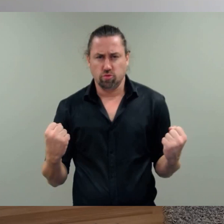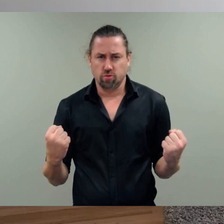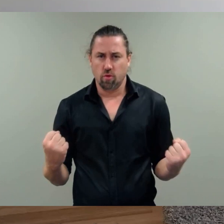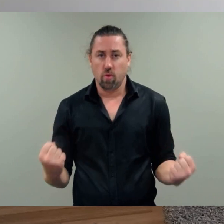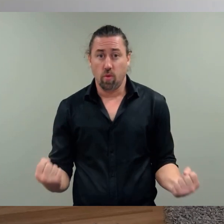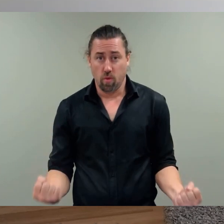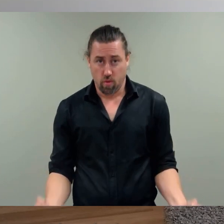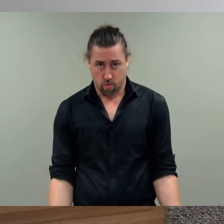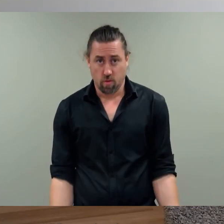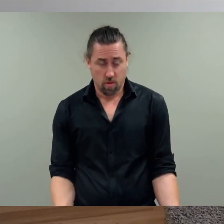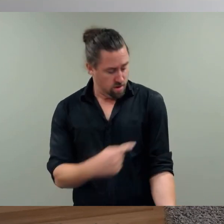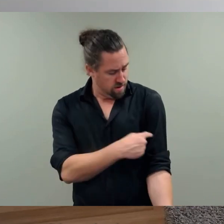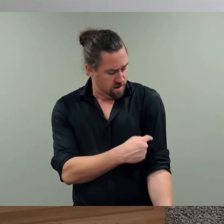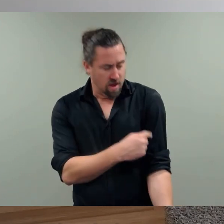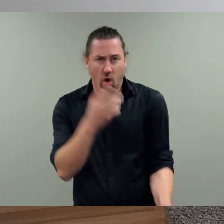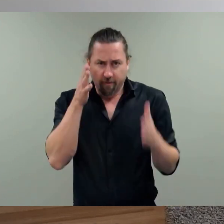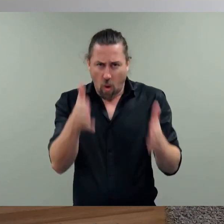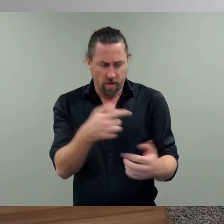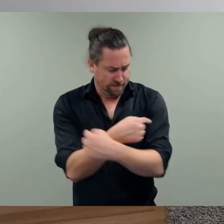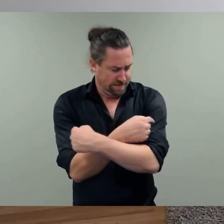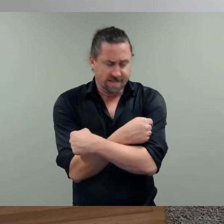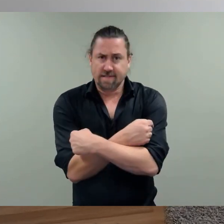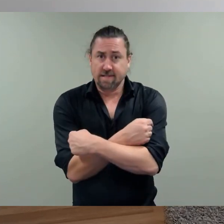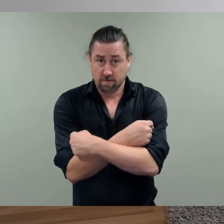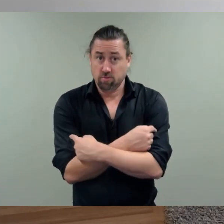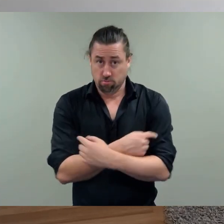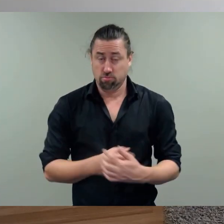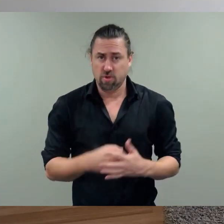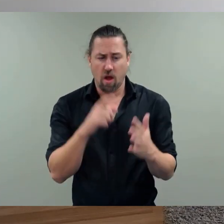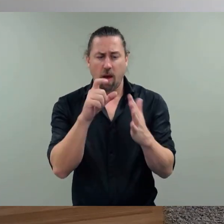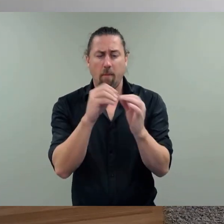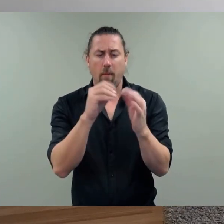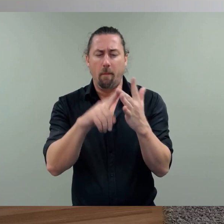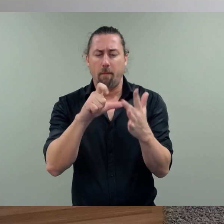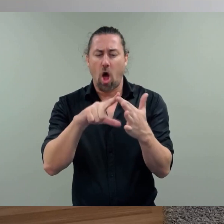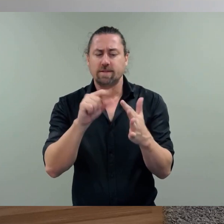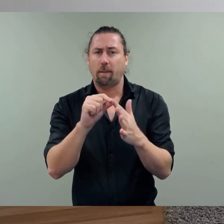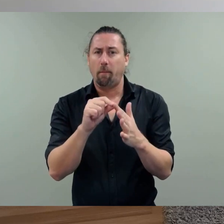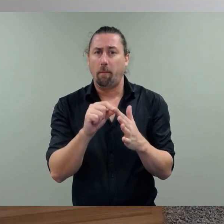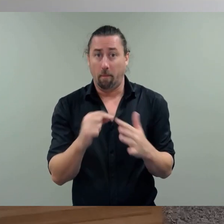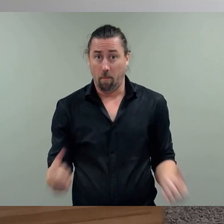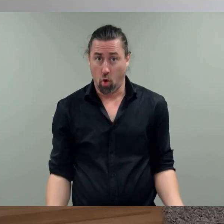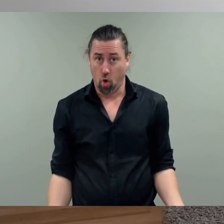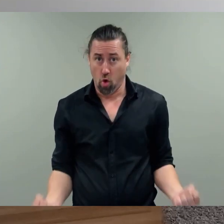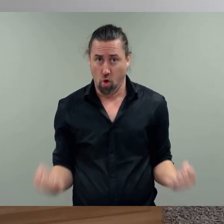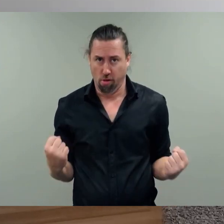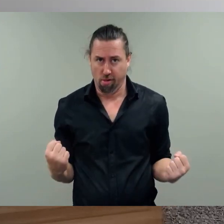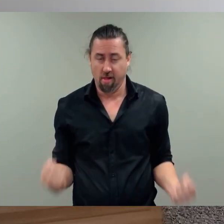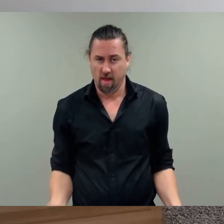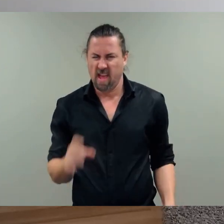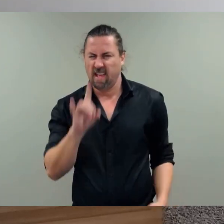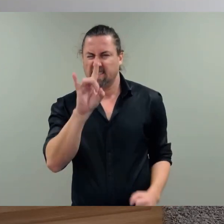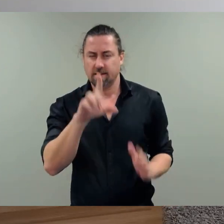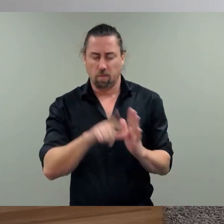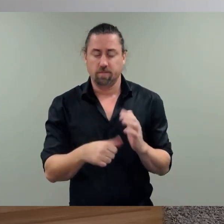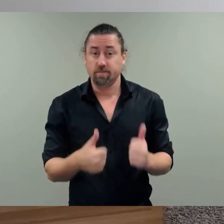Slowly lower both forearms back to the starting position. We're going to repeat the bicep curl exercise for a total of